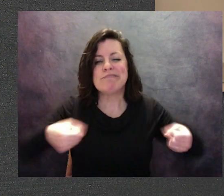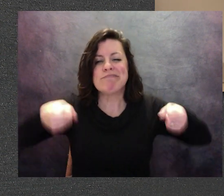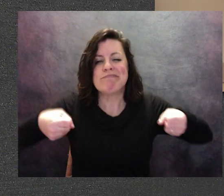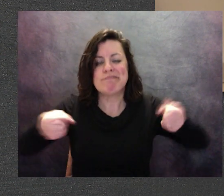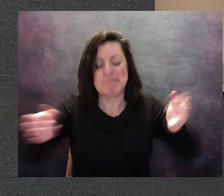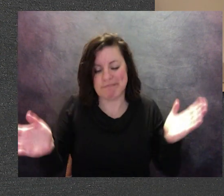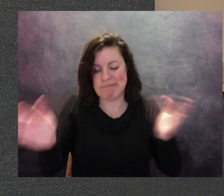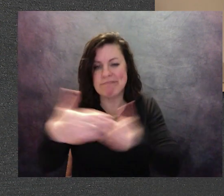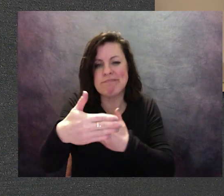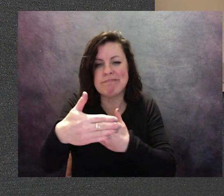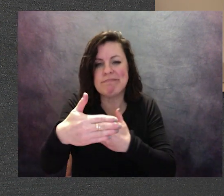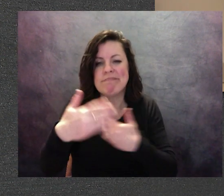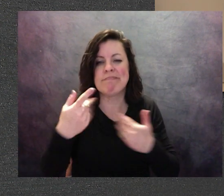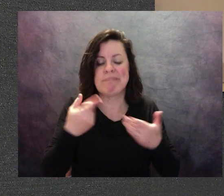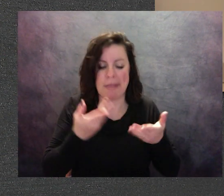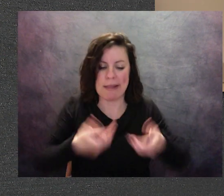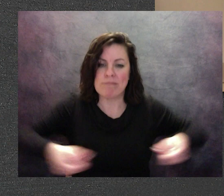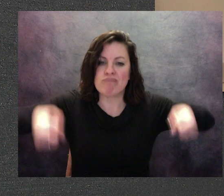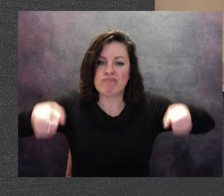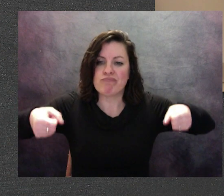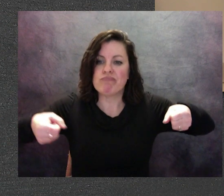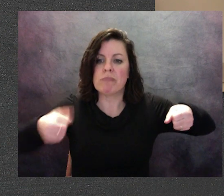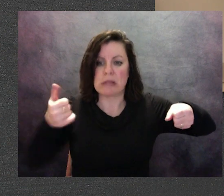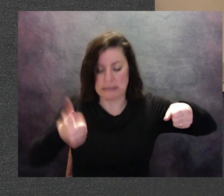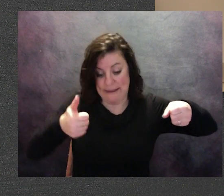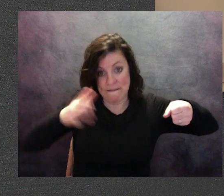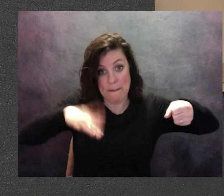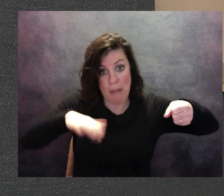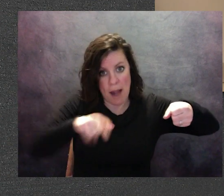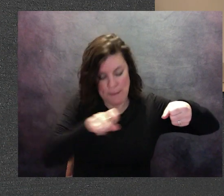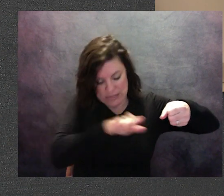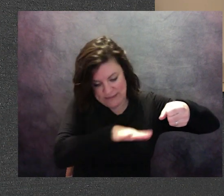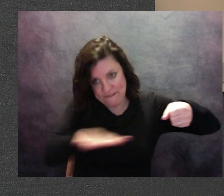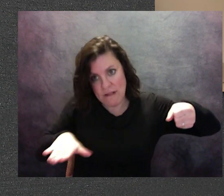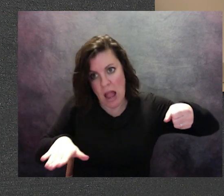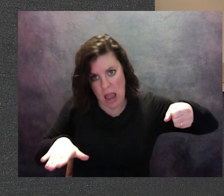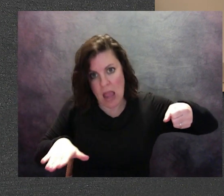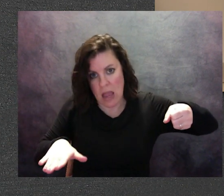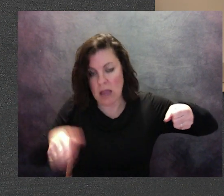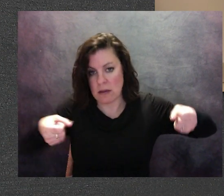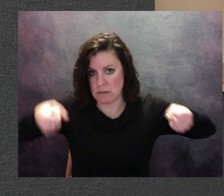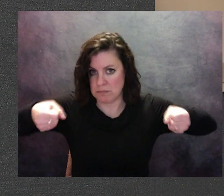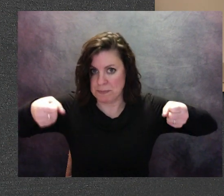a plastic container. That would be perfect.